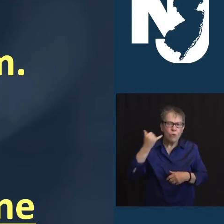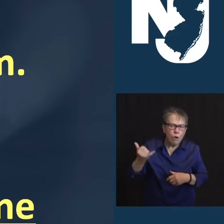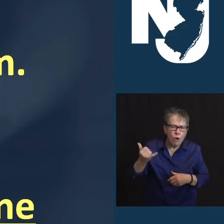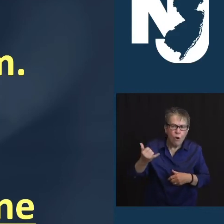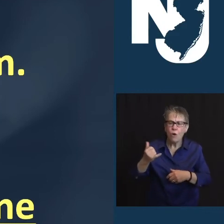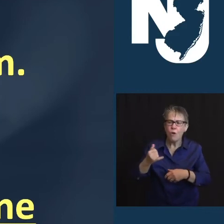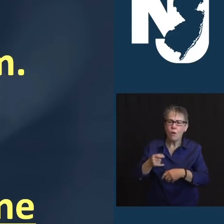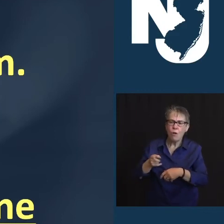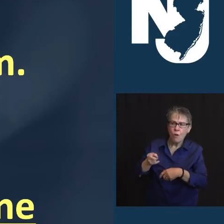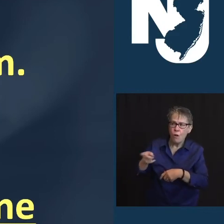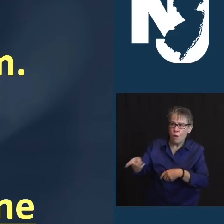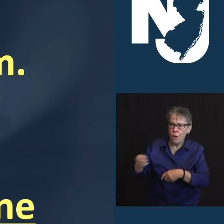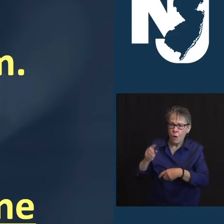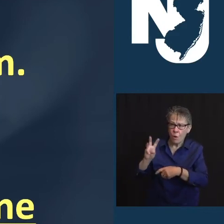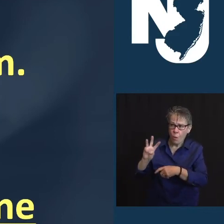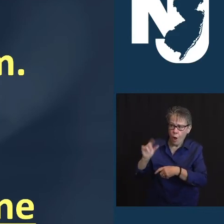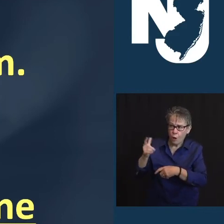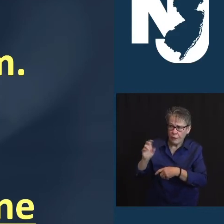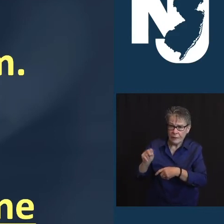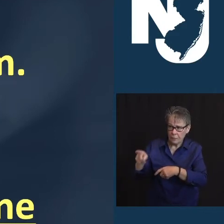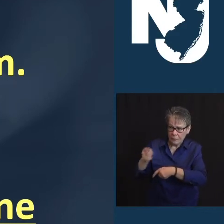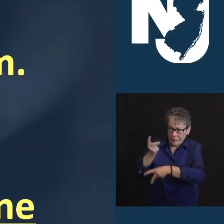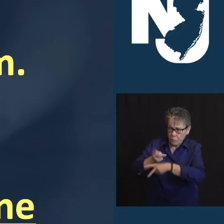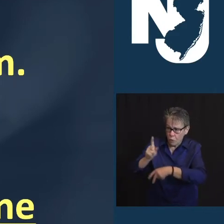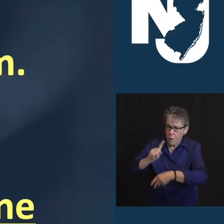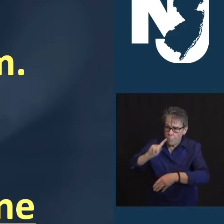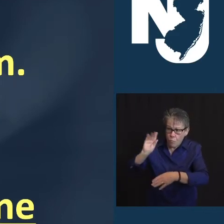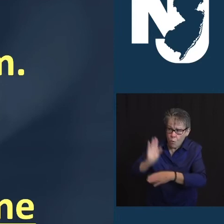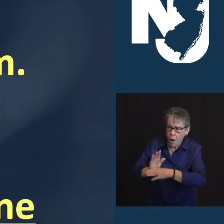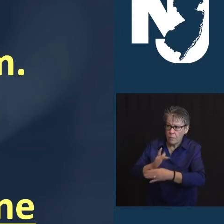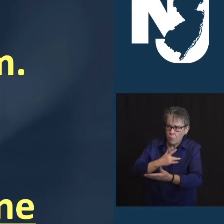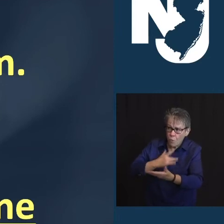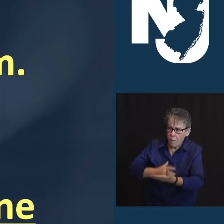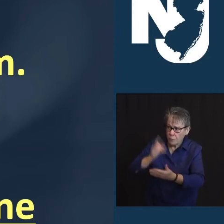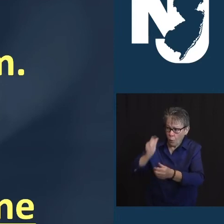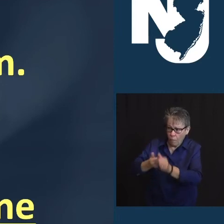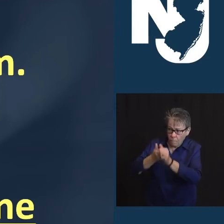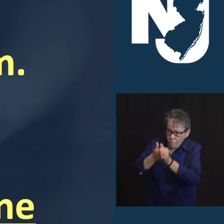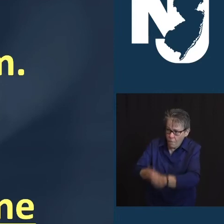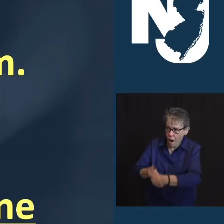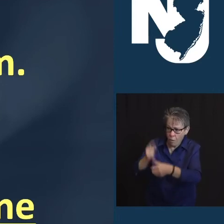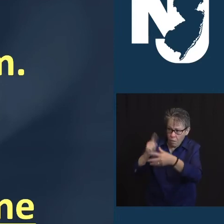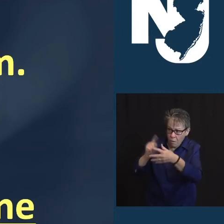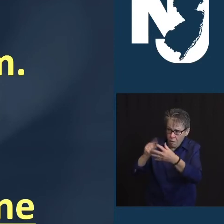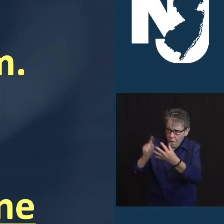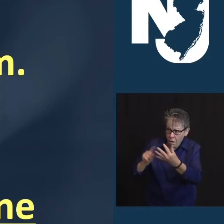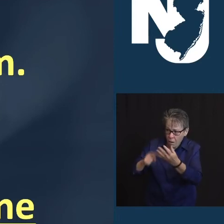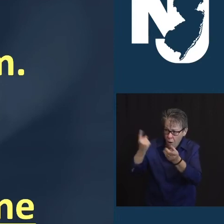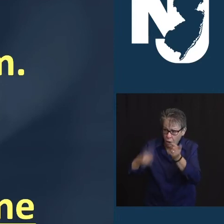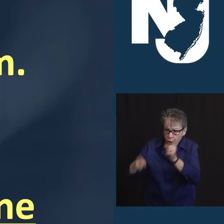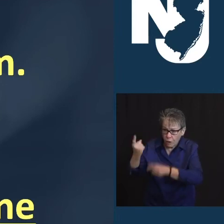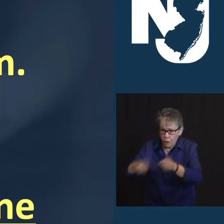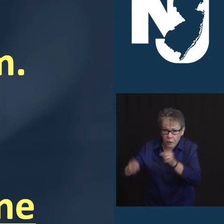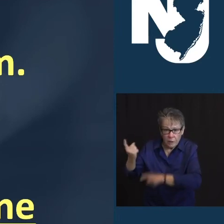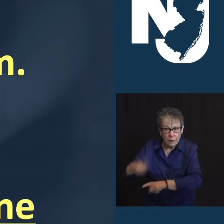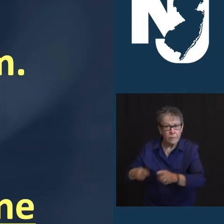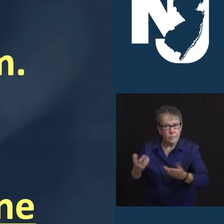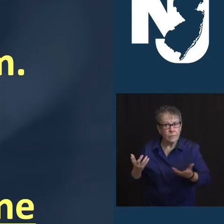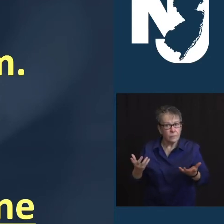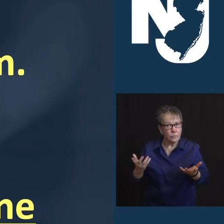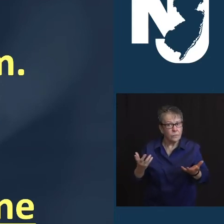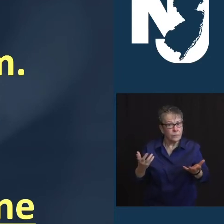fact. We shall see. Again, I thank them for the constructive spirit of the call, and we now need